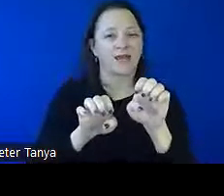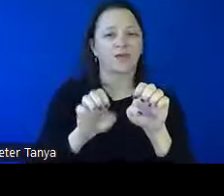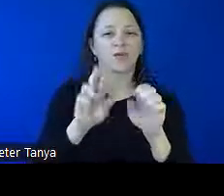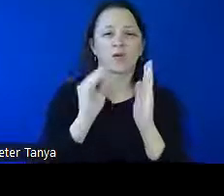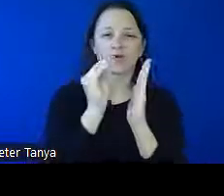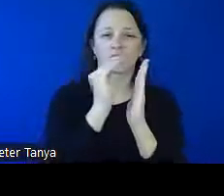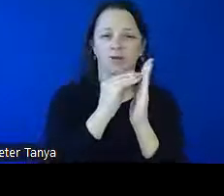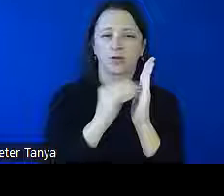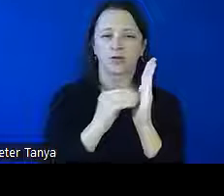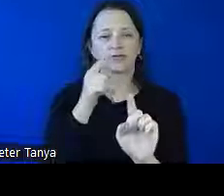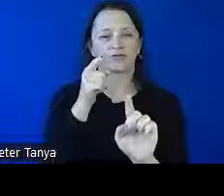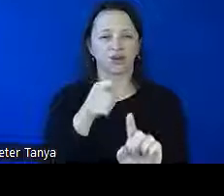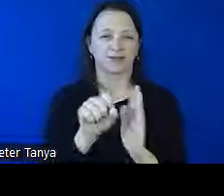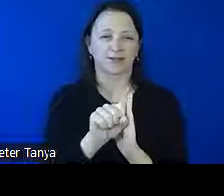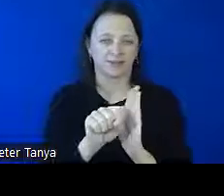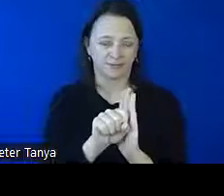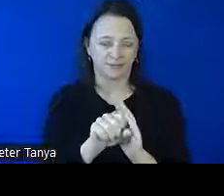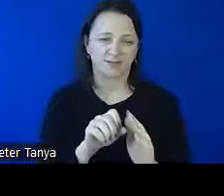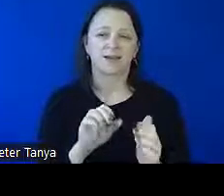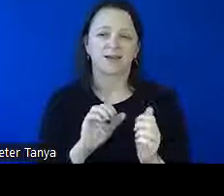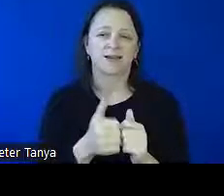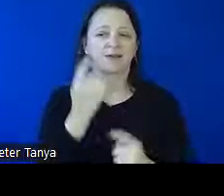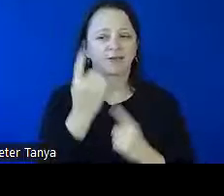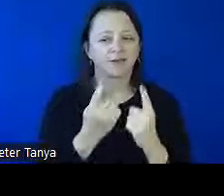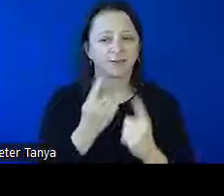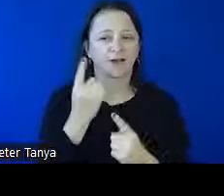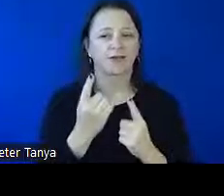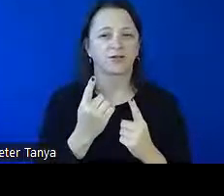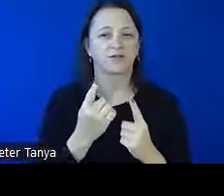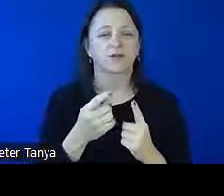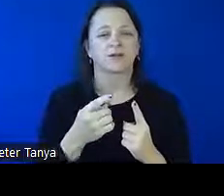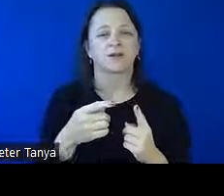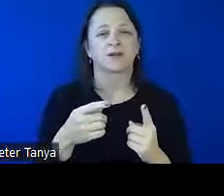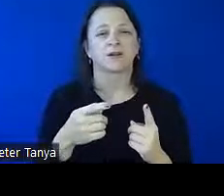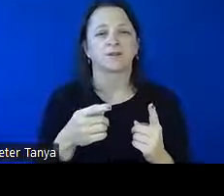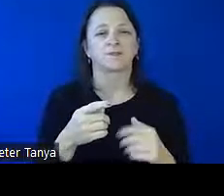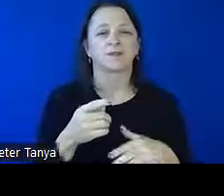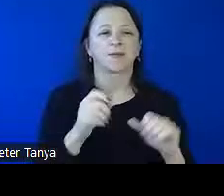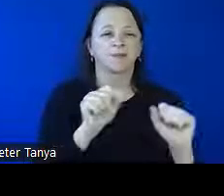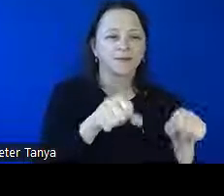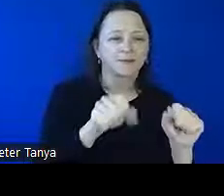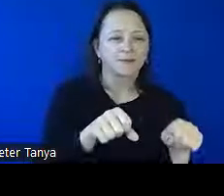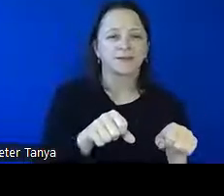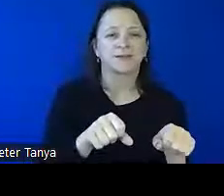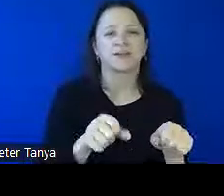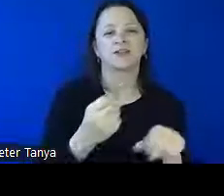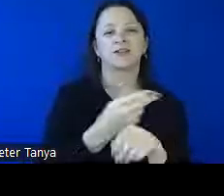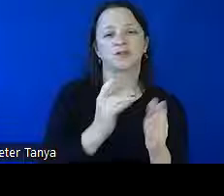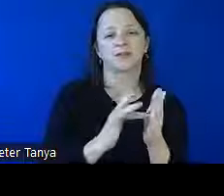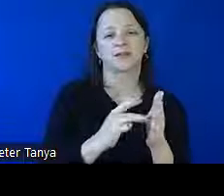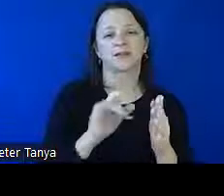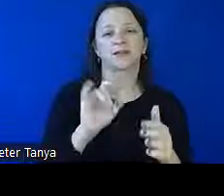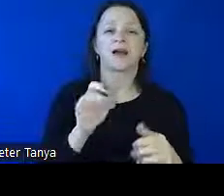the target symptoms, how to think about palatability in children with autism. Obviously,